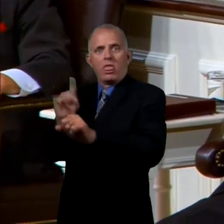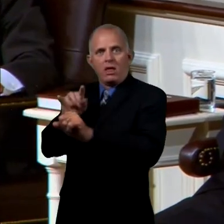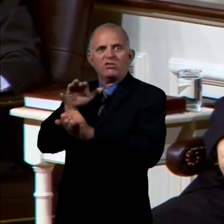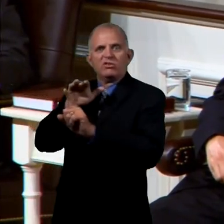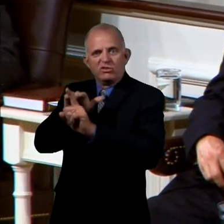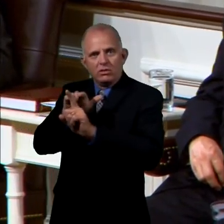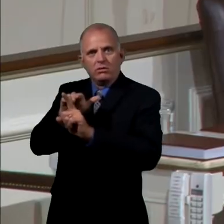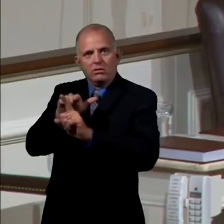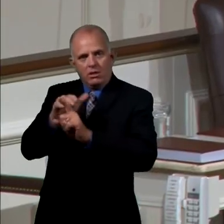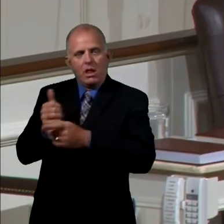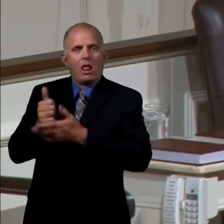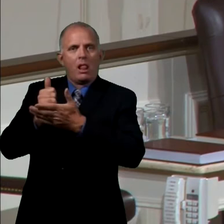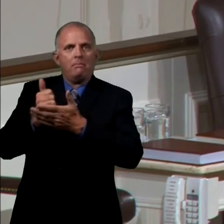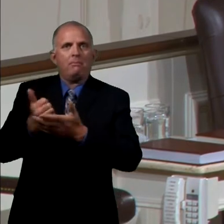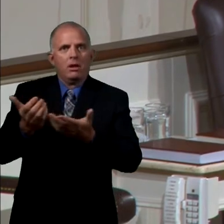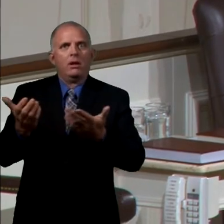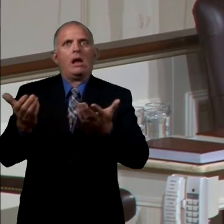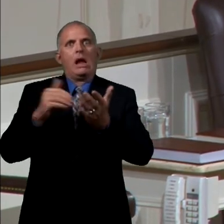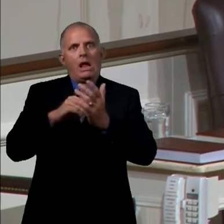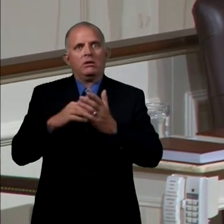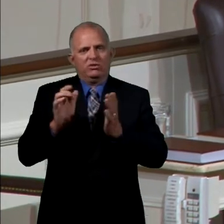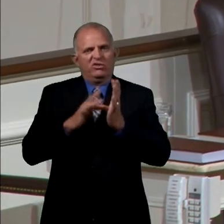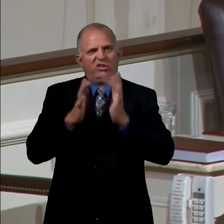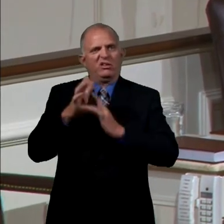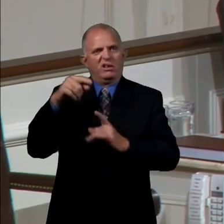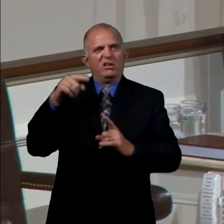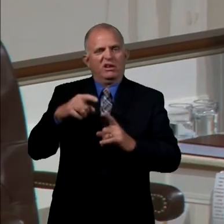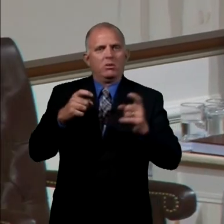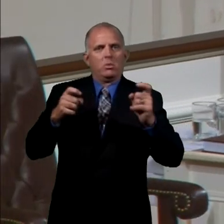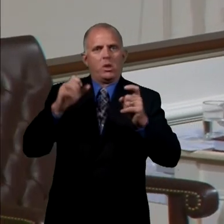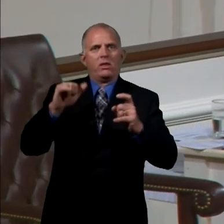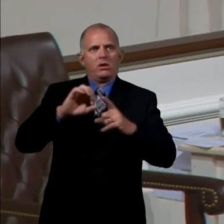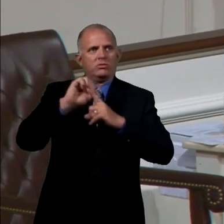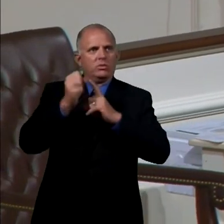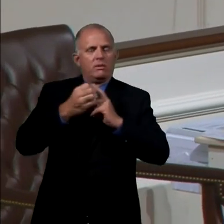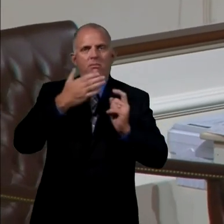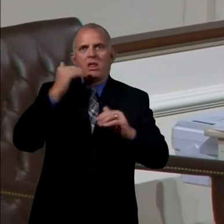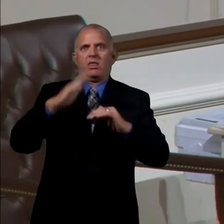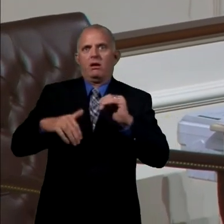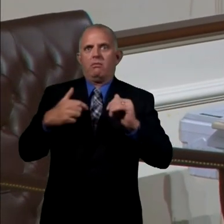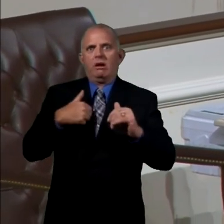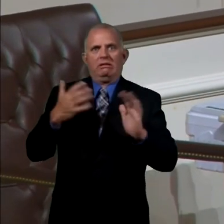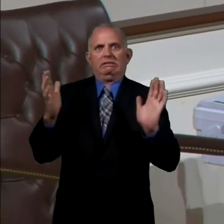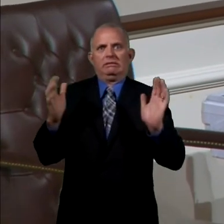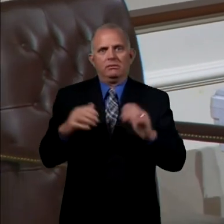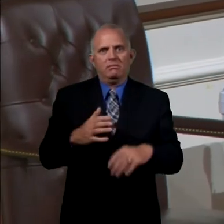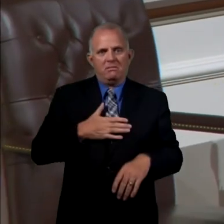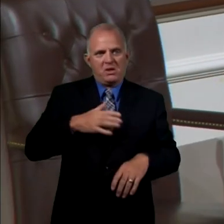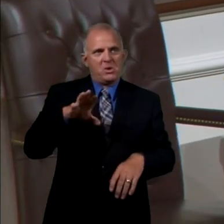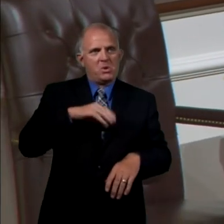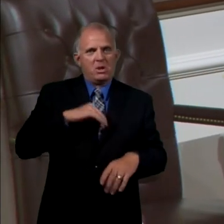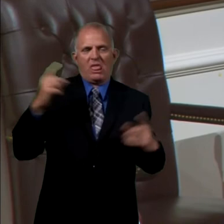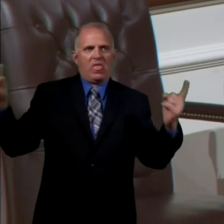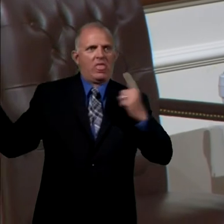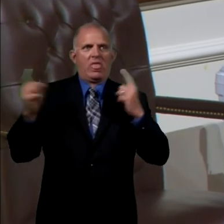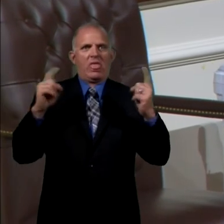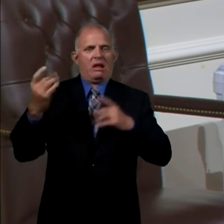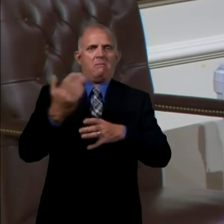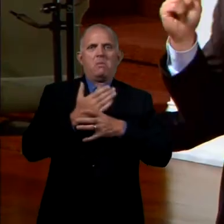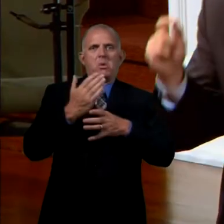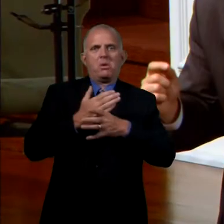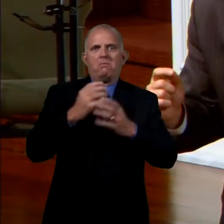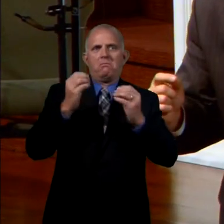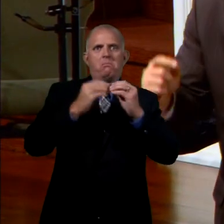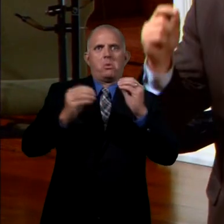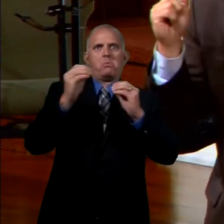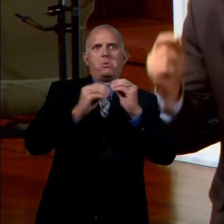Jesus handles this situation far better than I handle the interruptions of life when people just want one more thing from me, when I